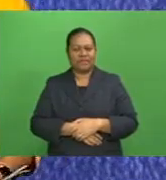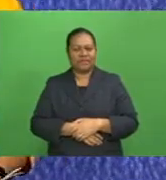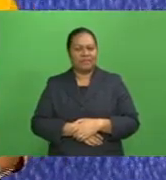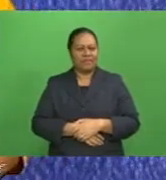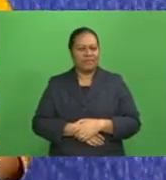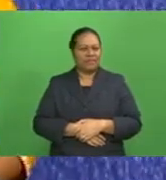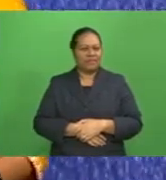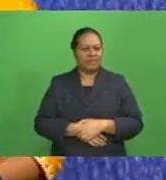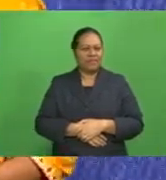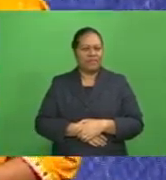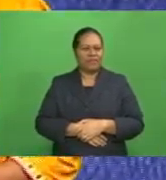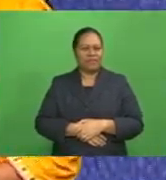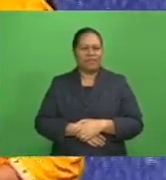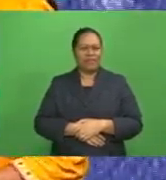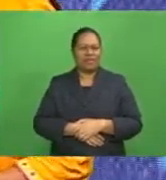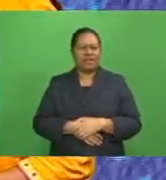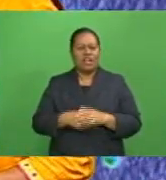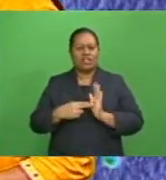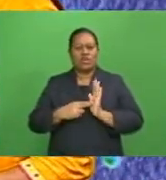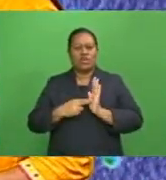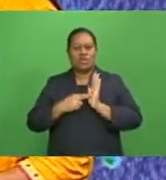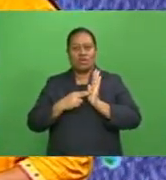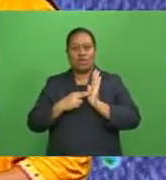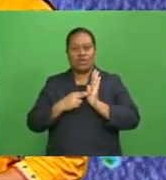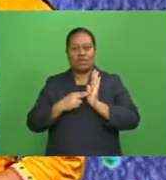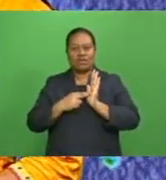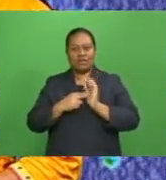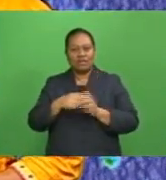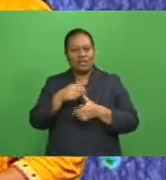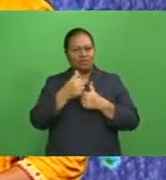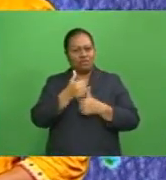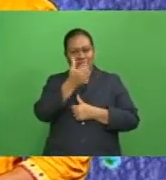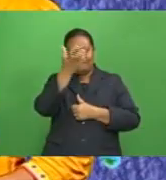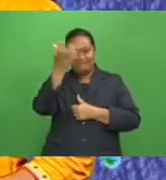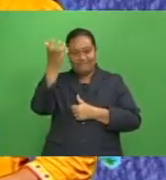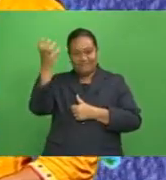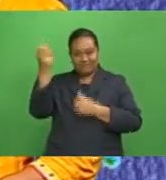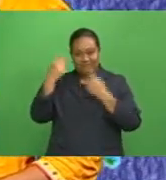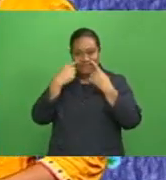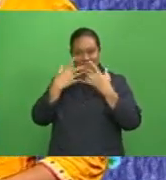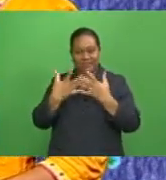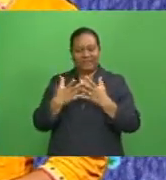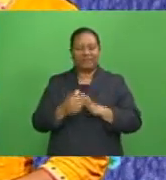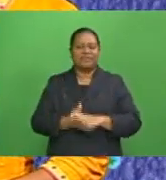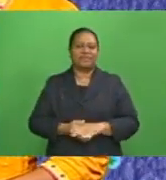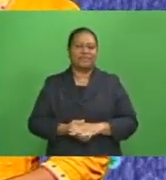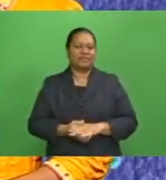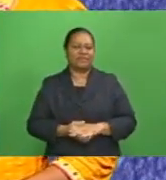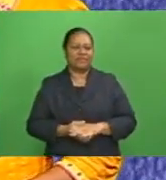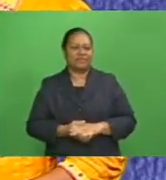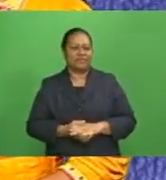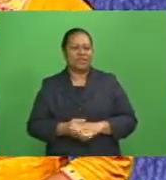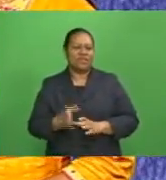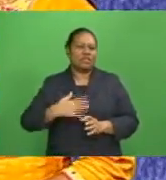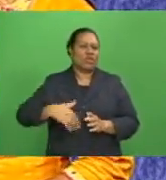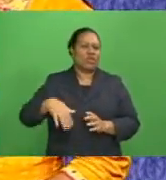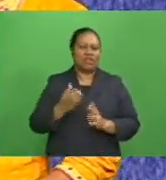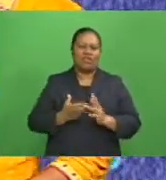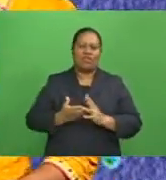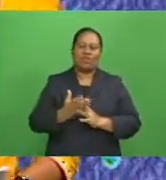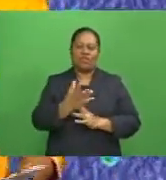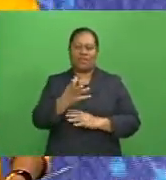it. And up north, grey skies indulged in the favorable weather right throughout for the